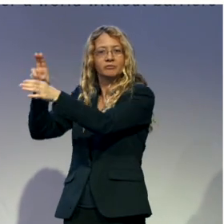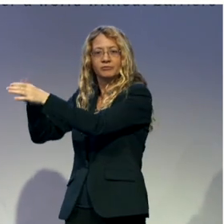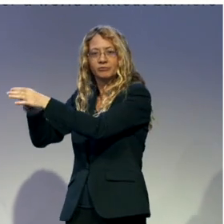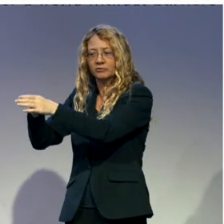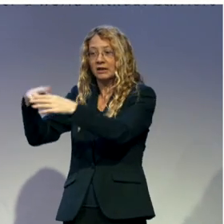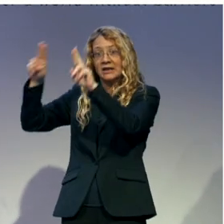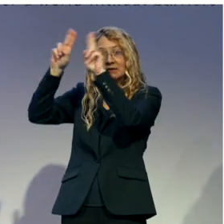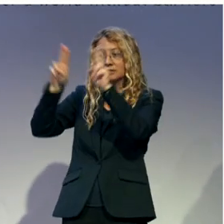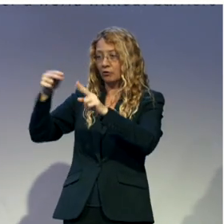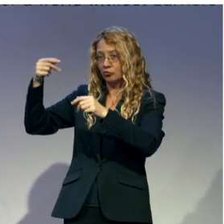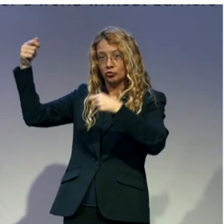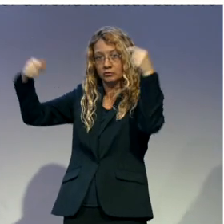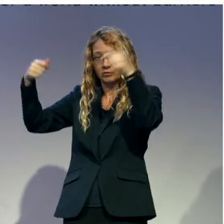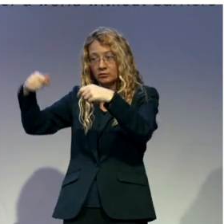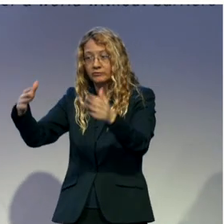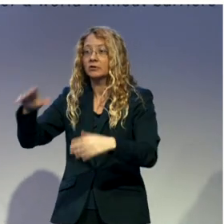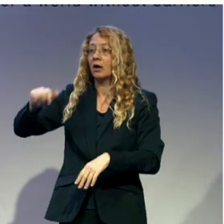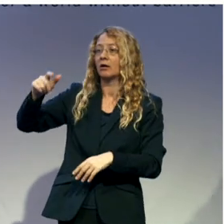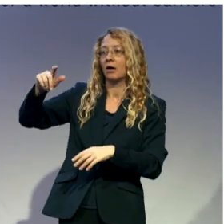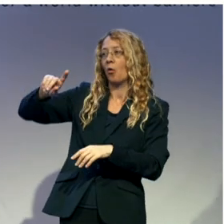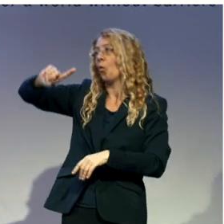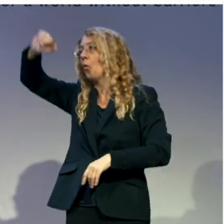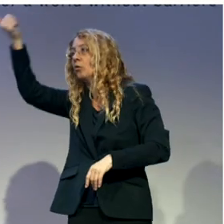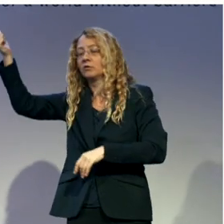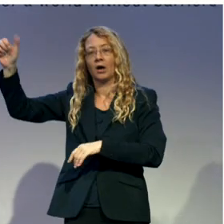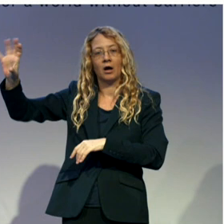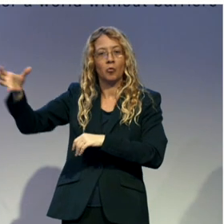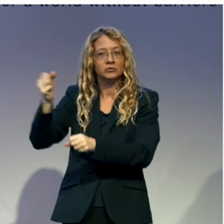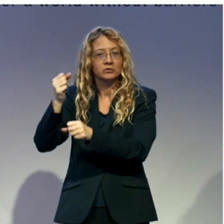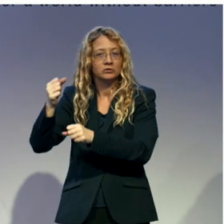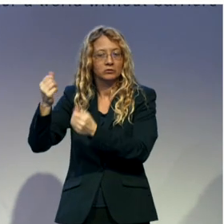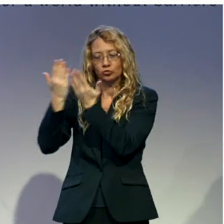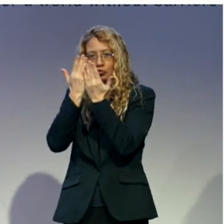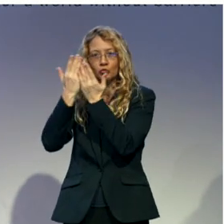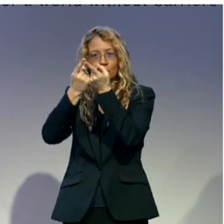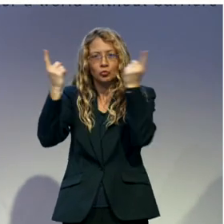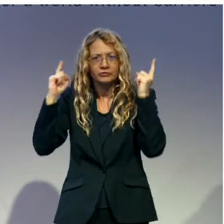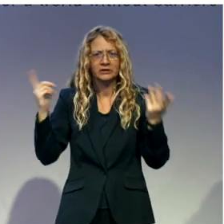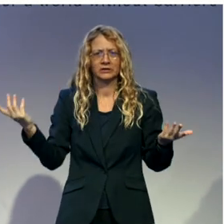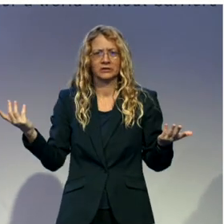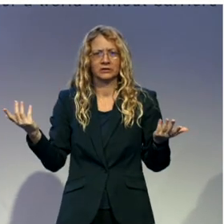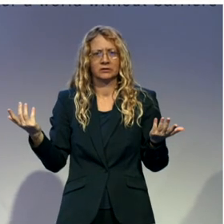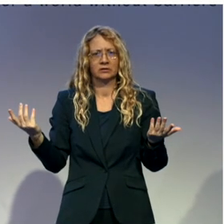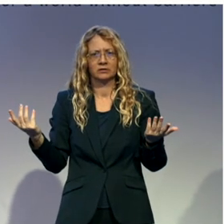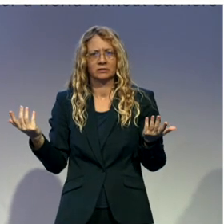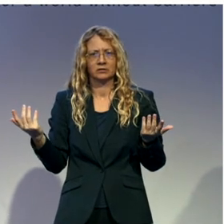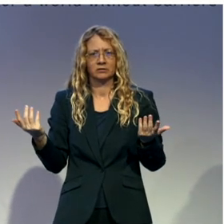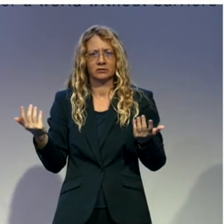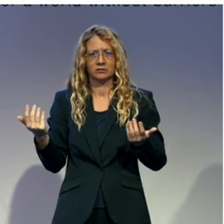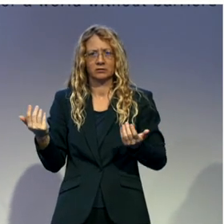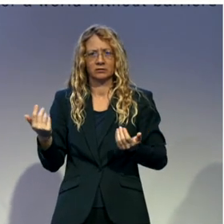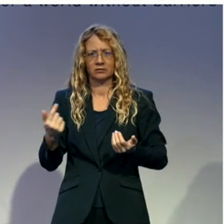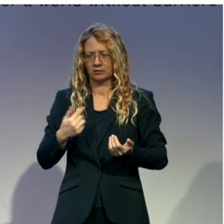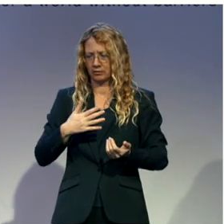Most importantly of all of them reported increased respect in their community. Some of them would say, "I was used to be called by